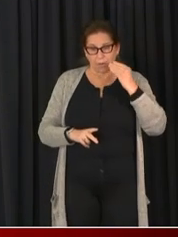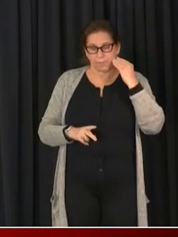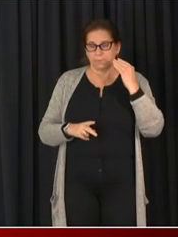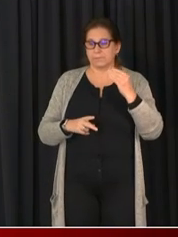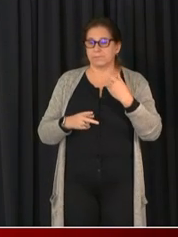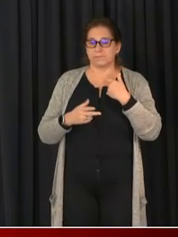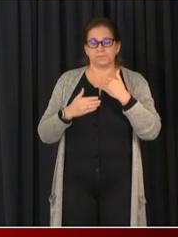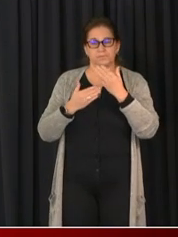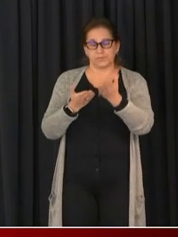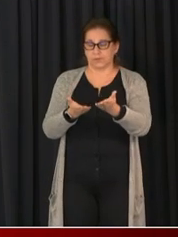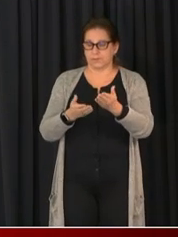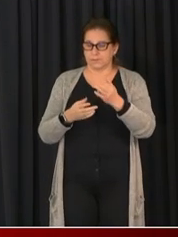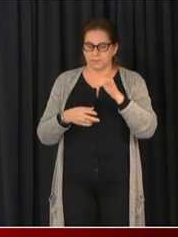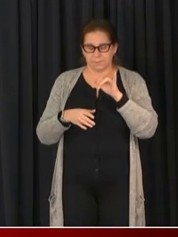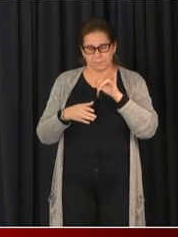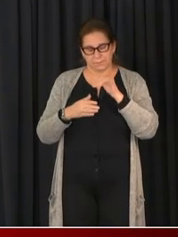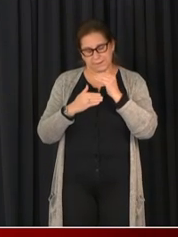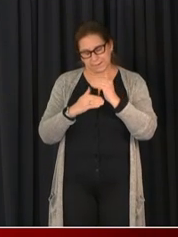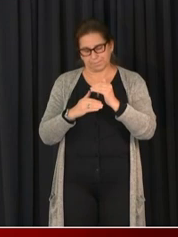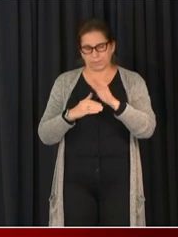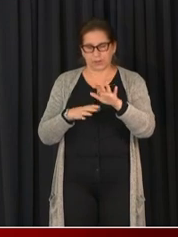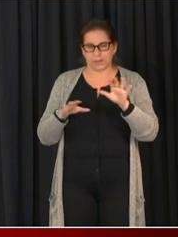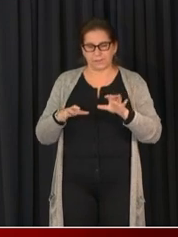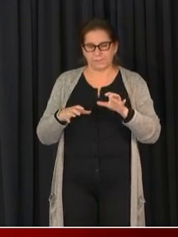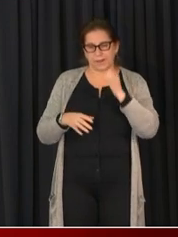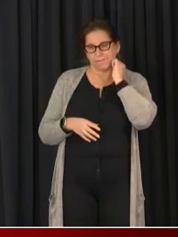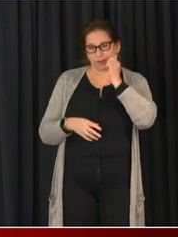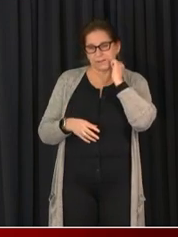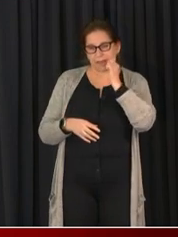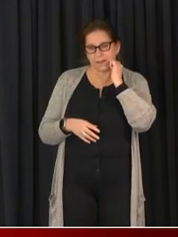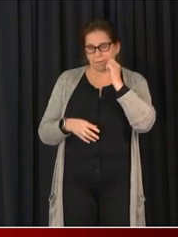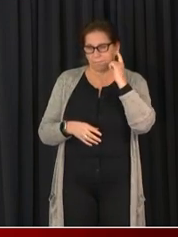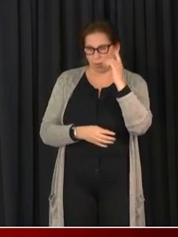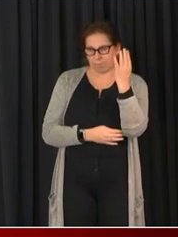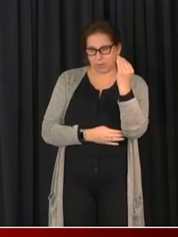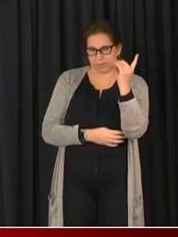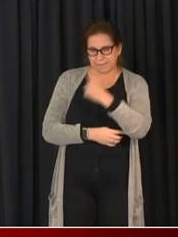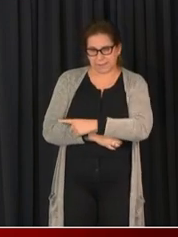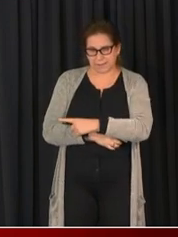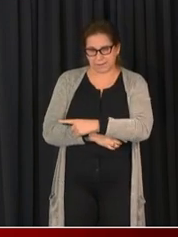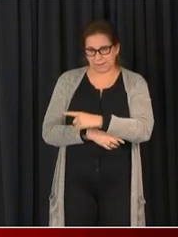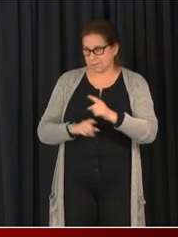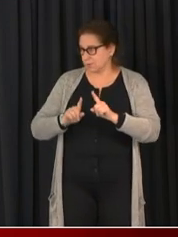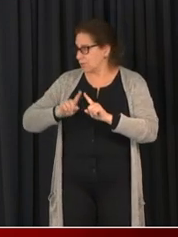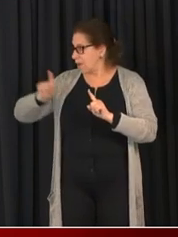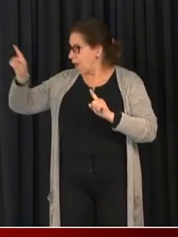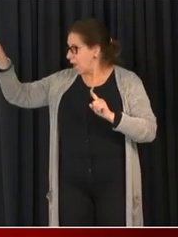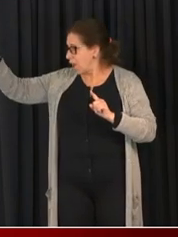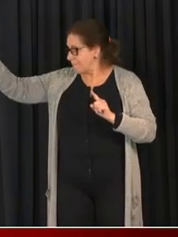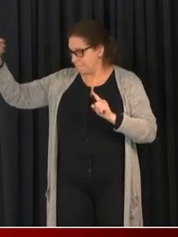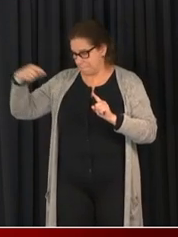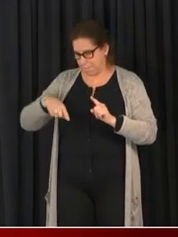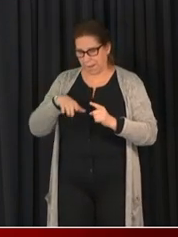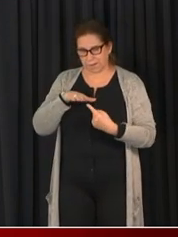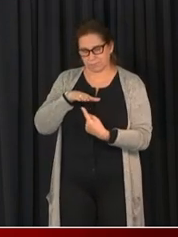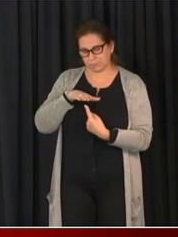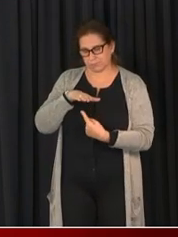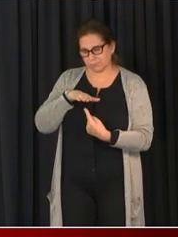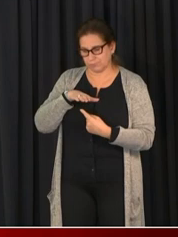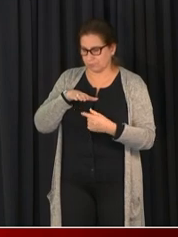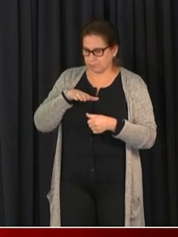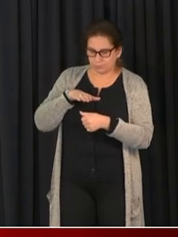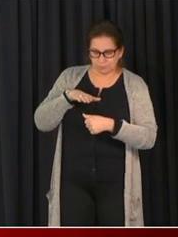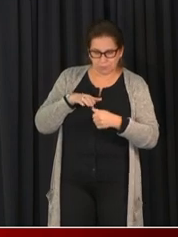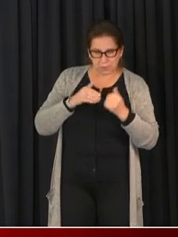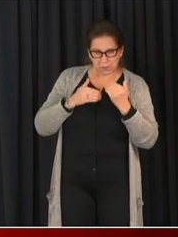daily activities and self-monitor for 14 days upon your return, or limit your daily